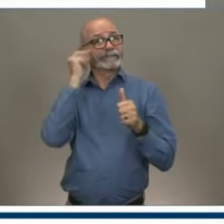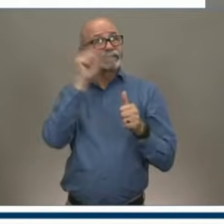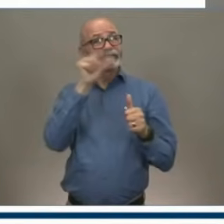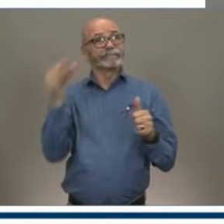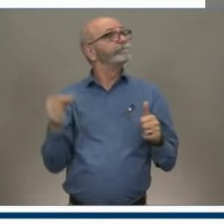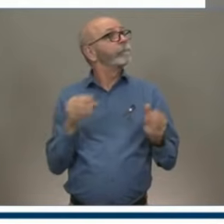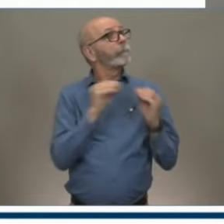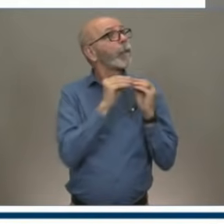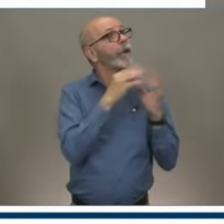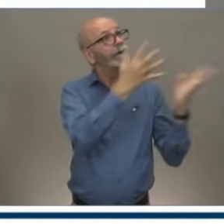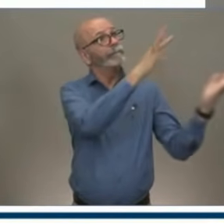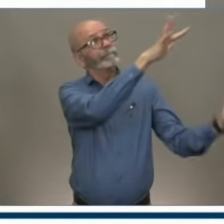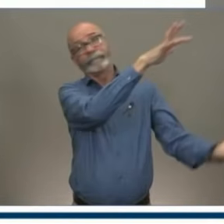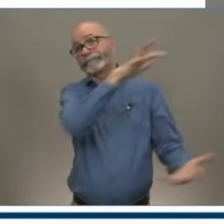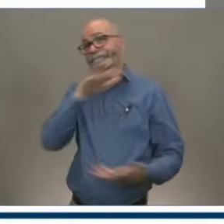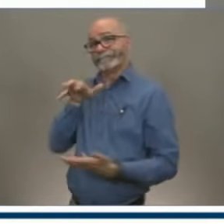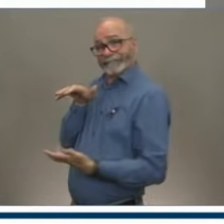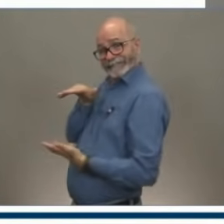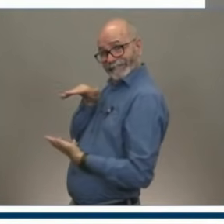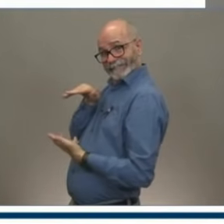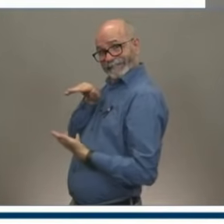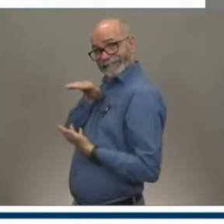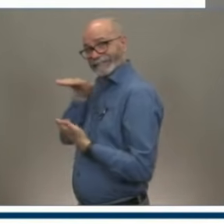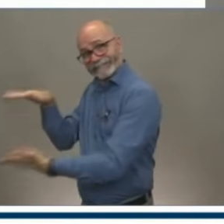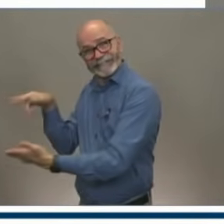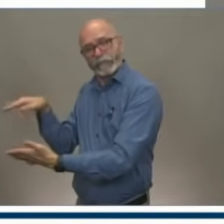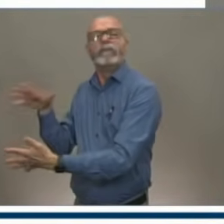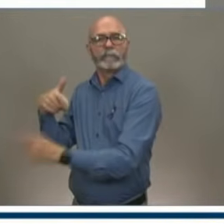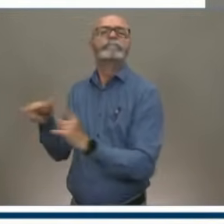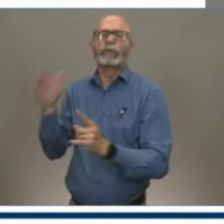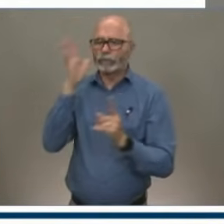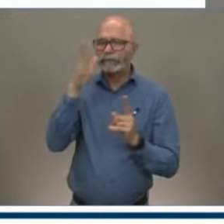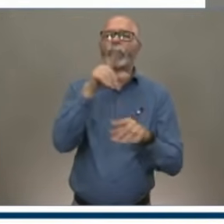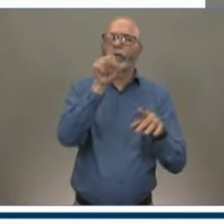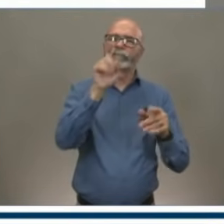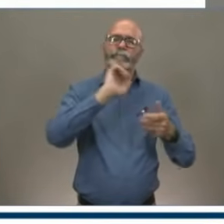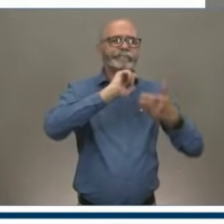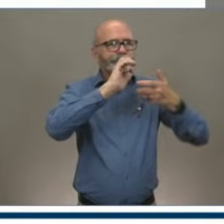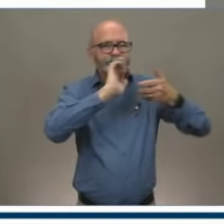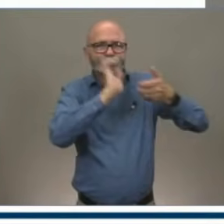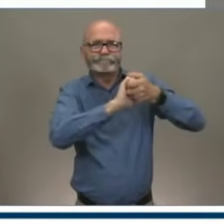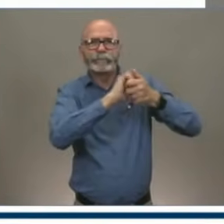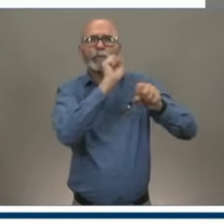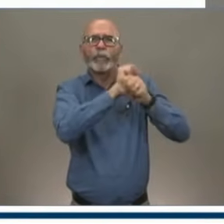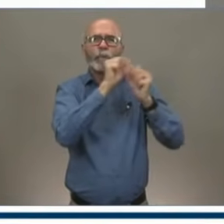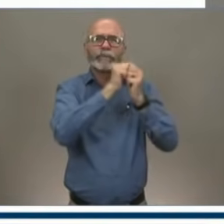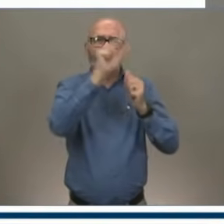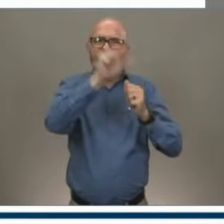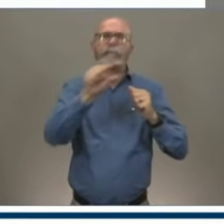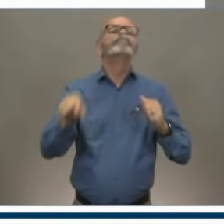are also working intensively. The federal government has committed to providing at least one